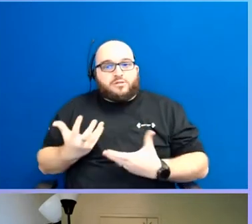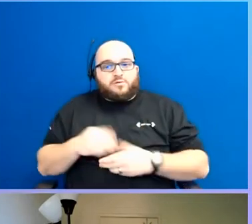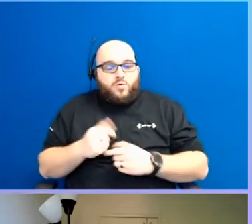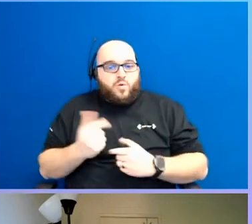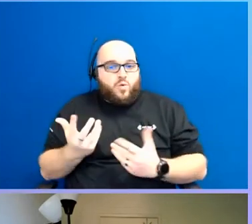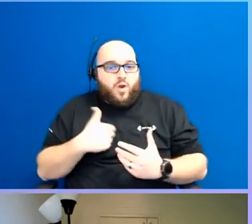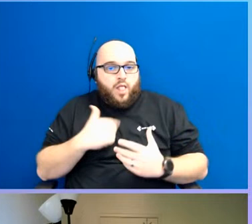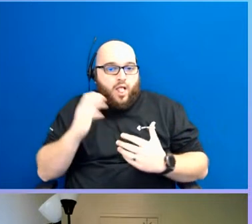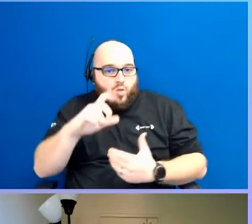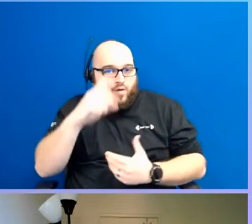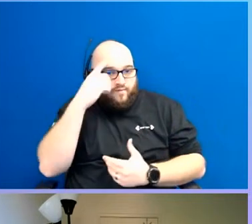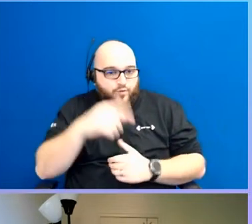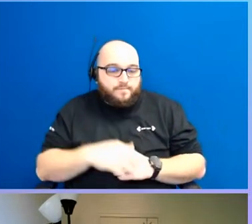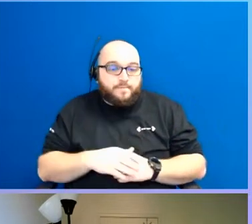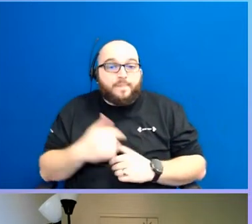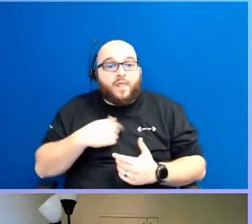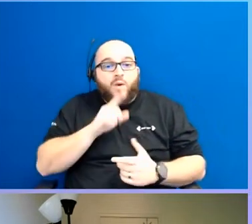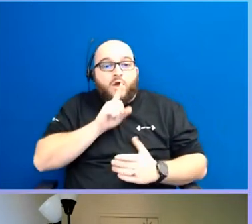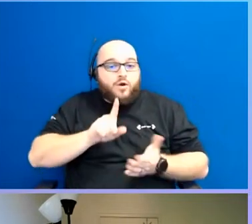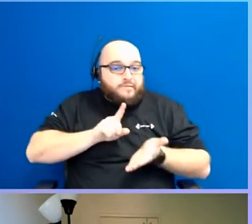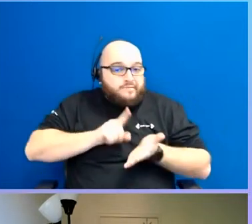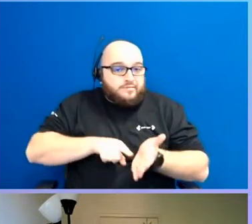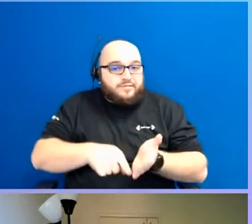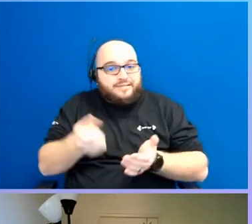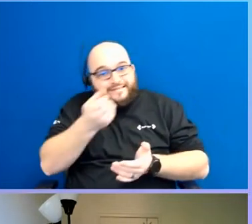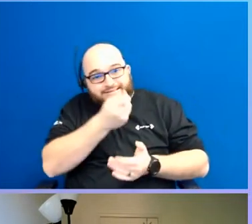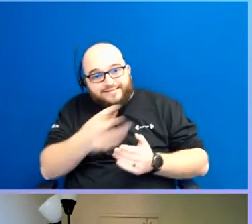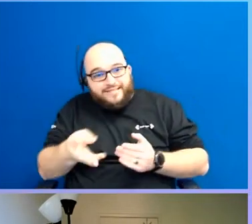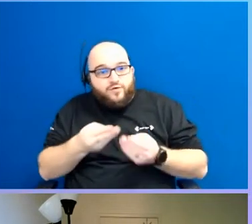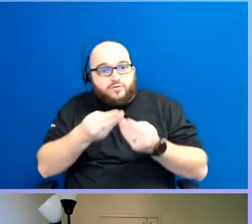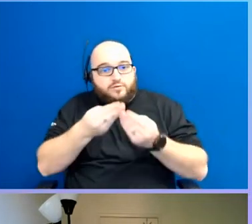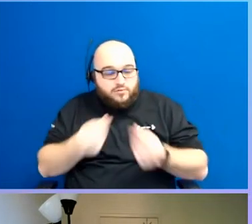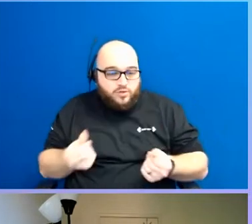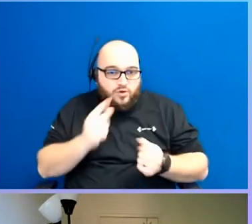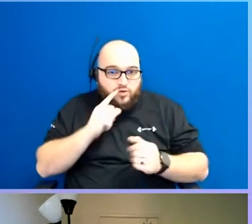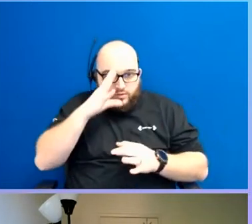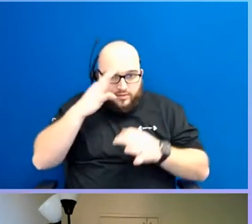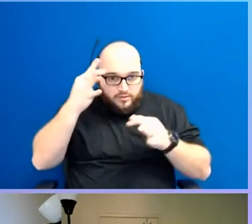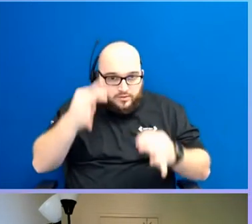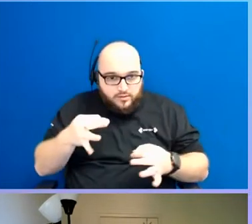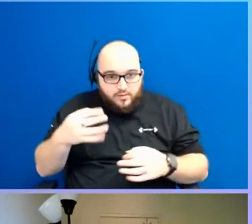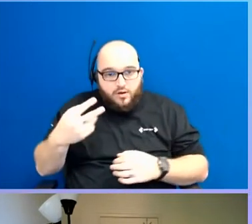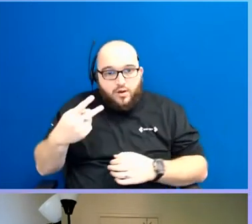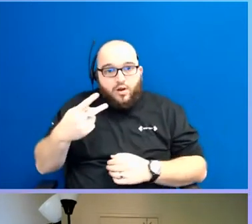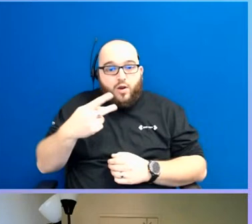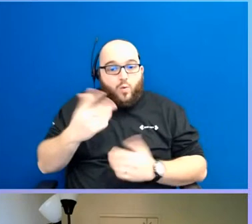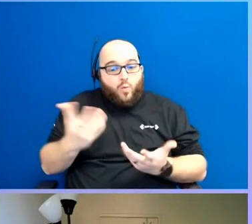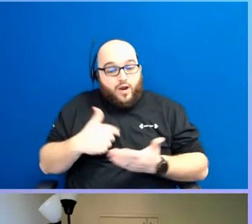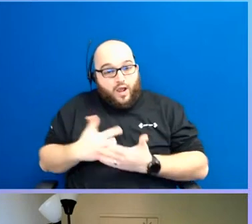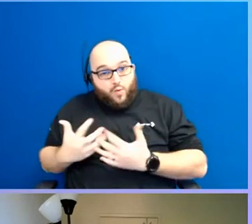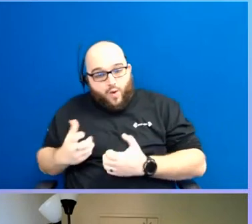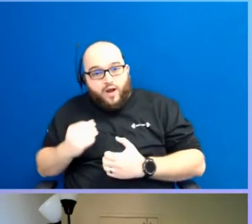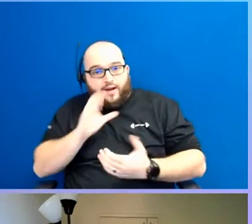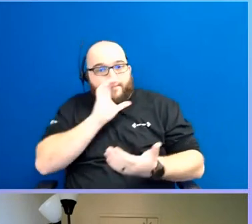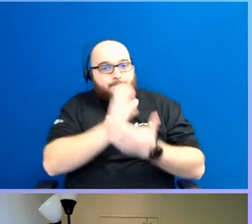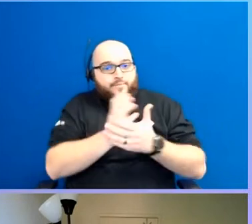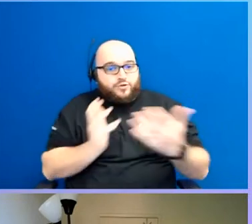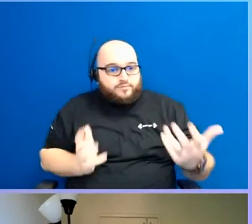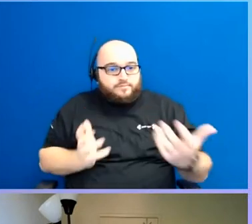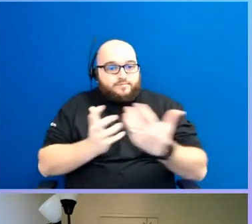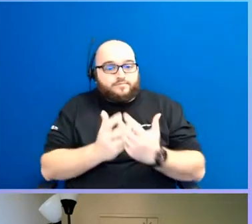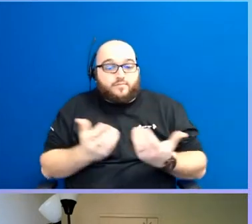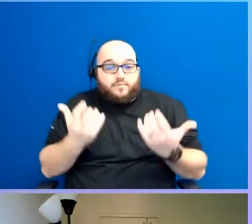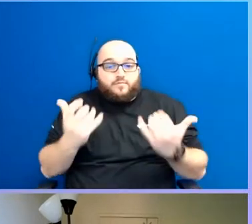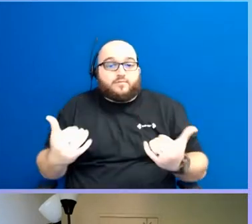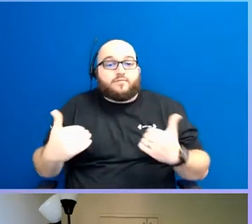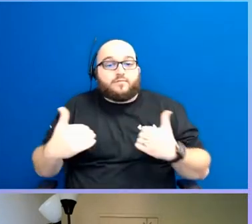looking into several solutions for determining prompt and image matching. Right now, we actually have available an